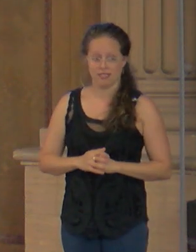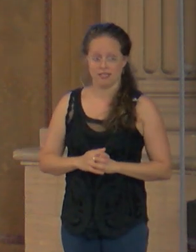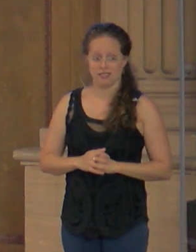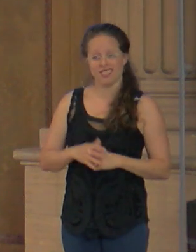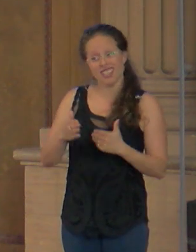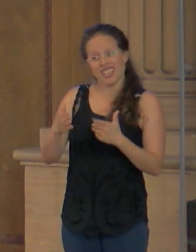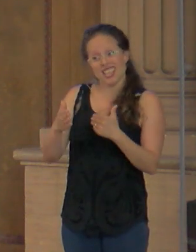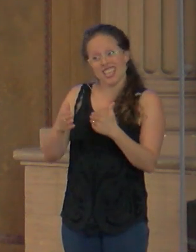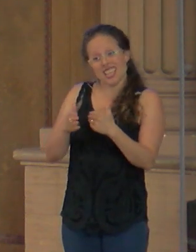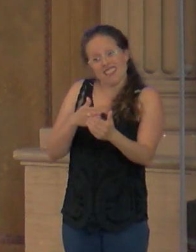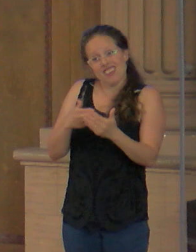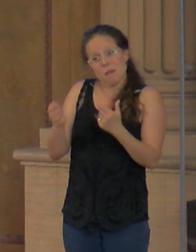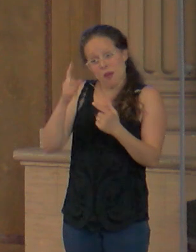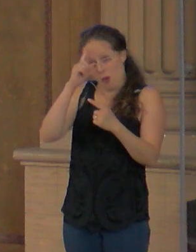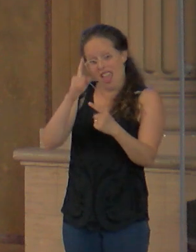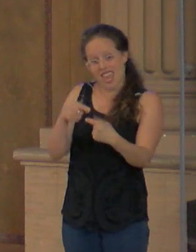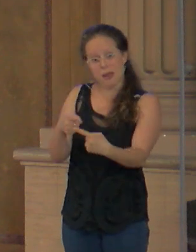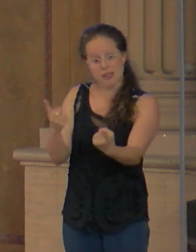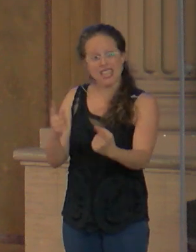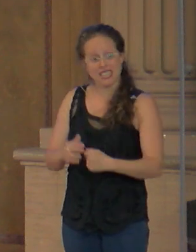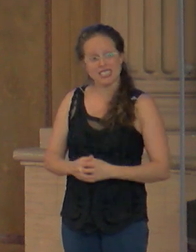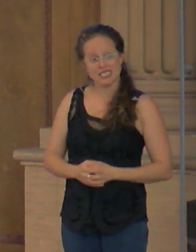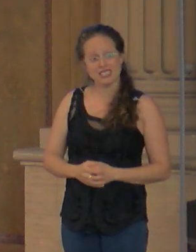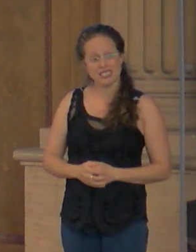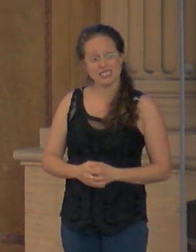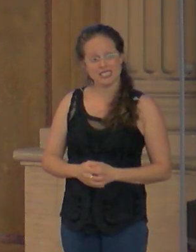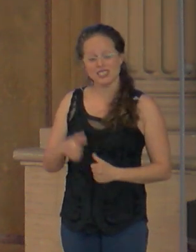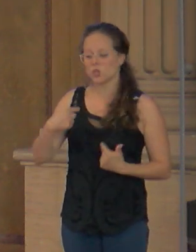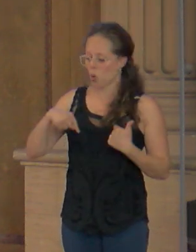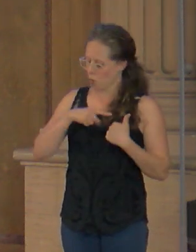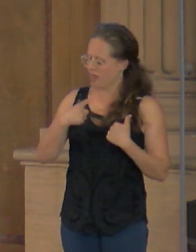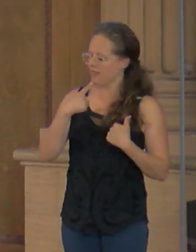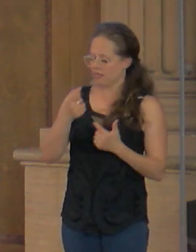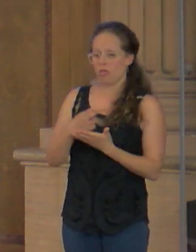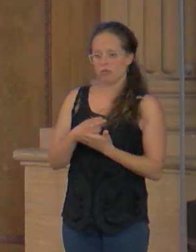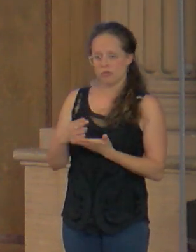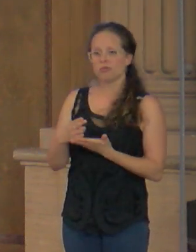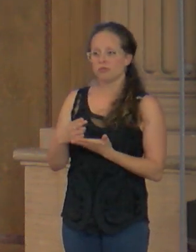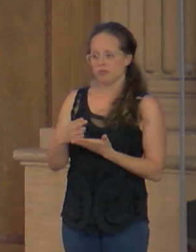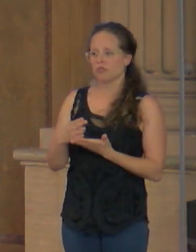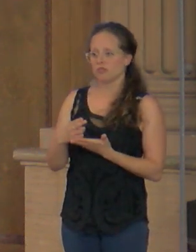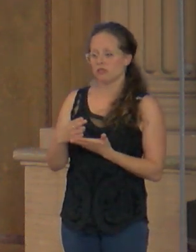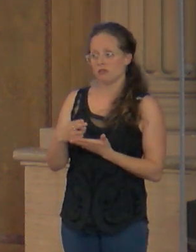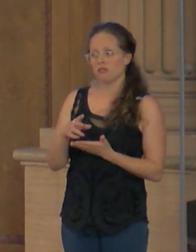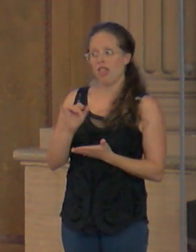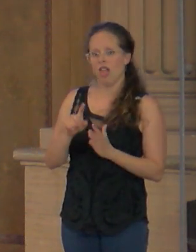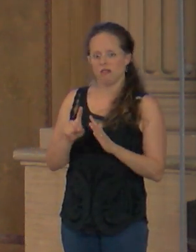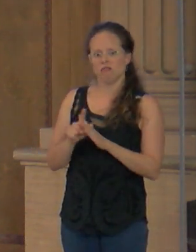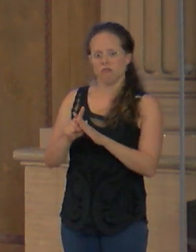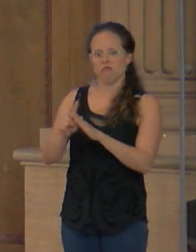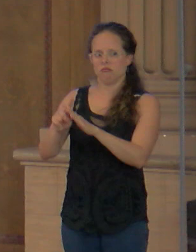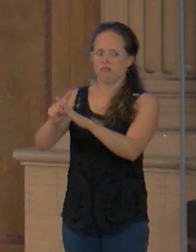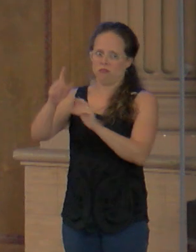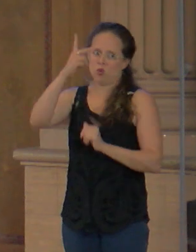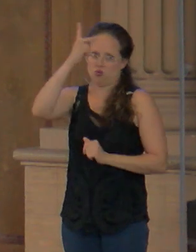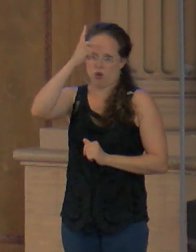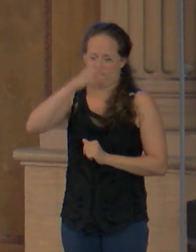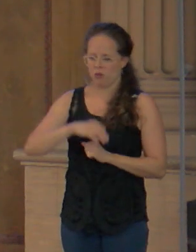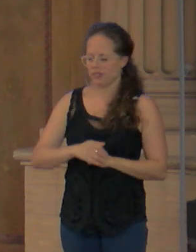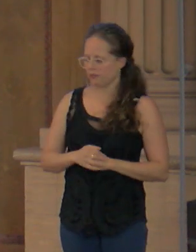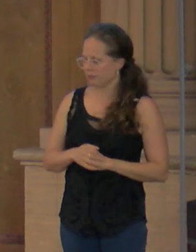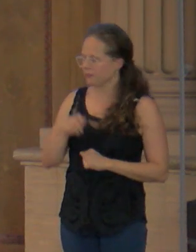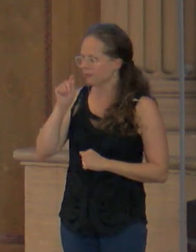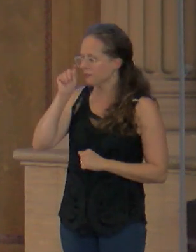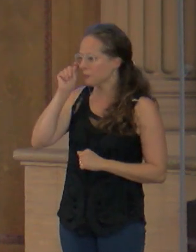the people who have become our enemies in those situations. This is repeated a lot in Proverbs. Proverbs 14:25, a